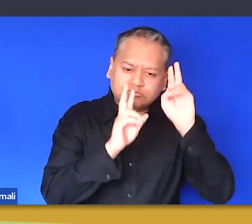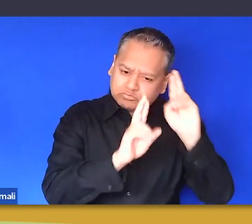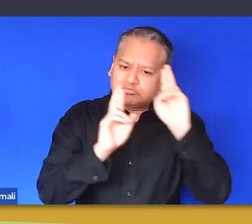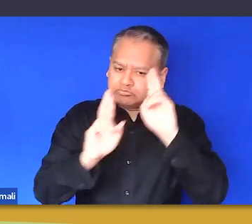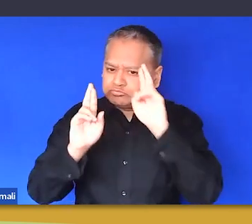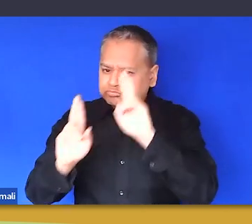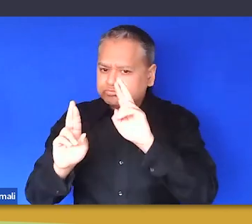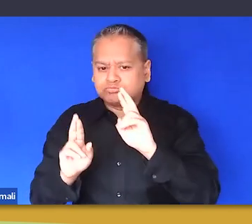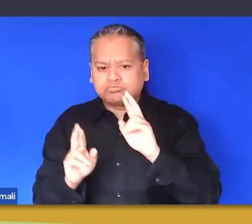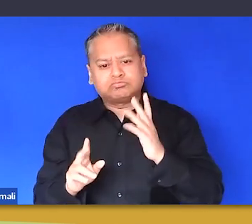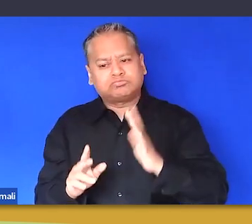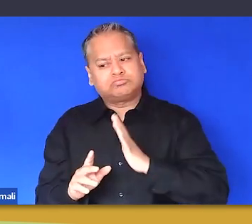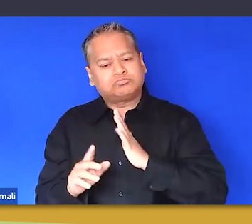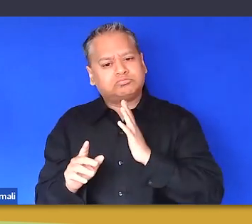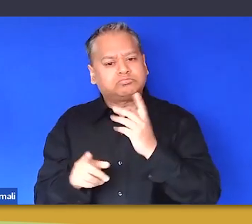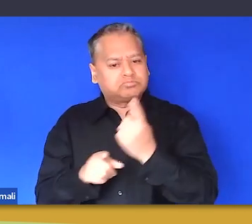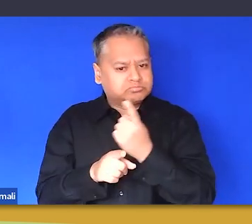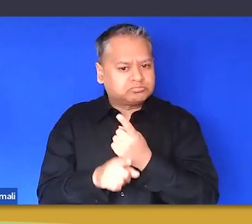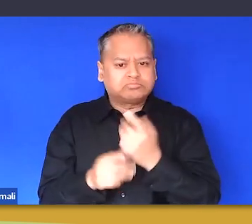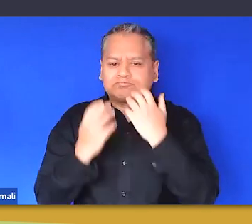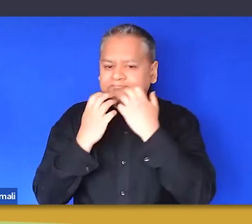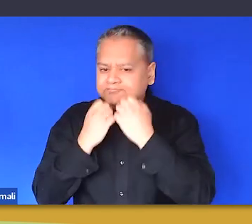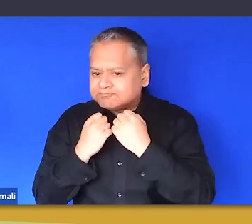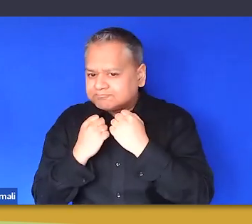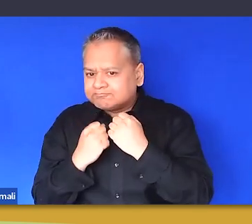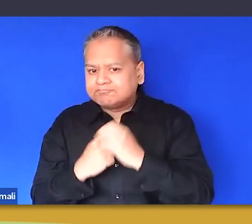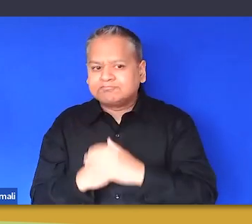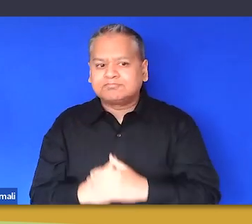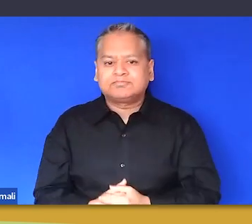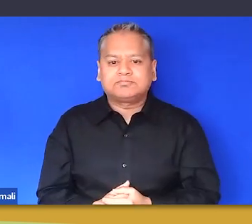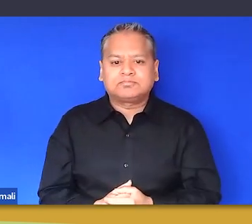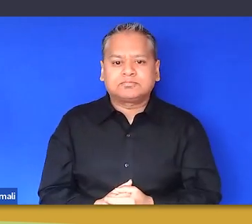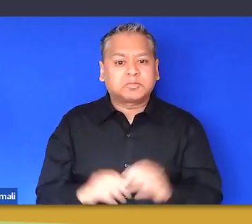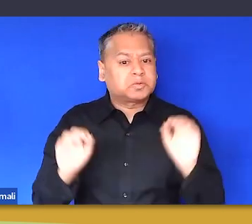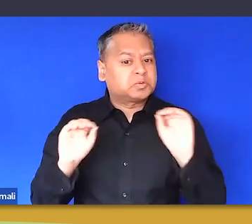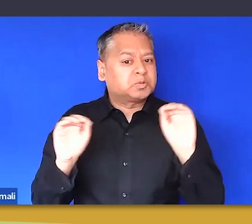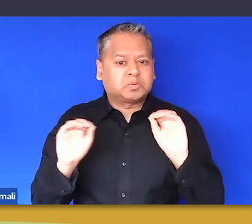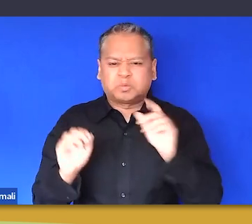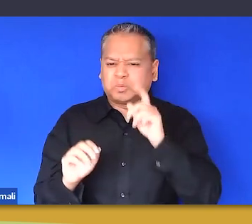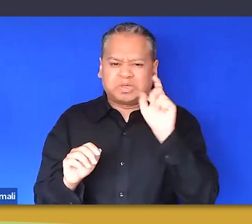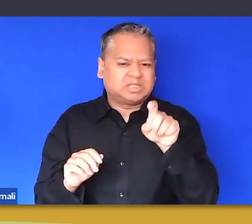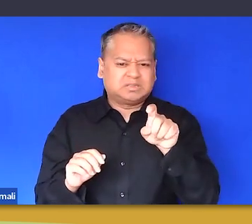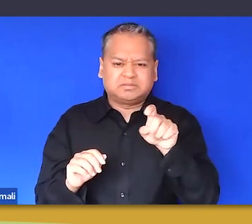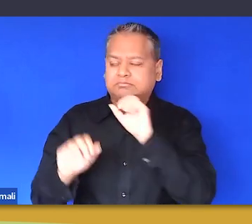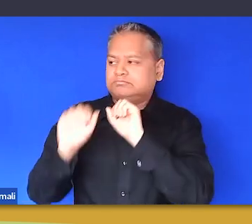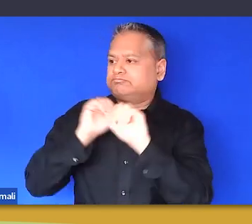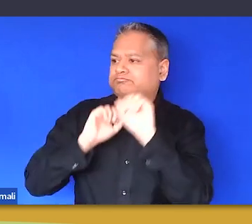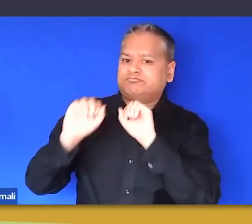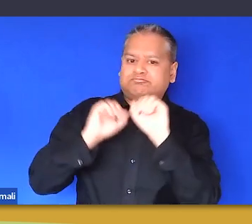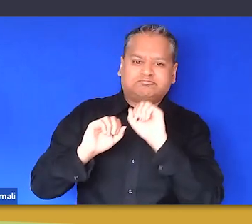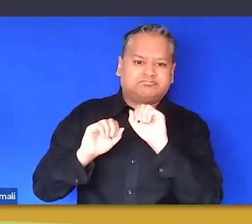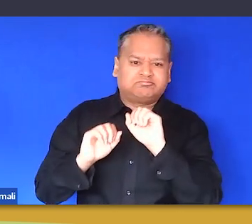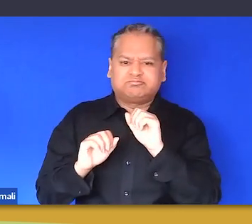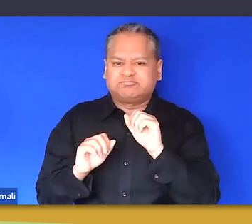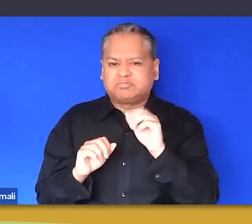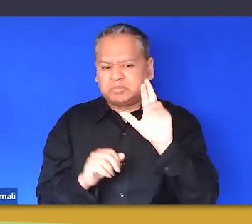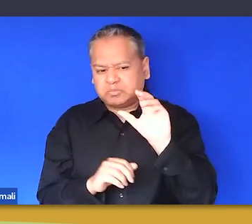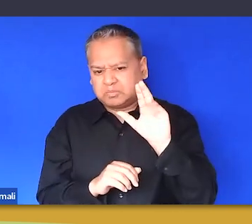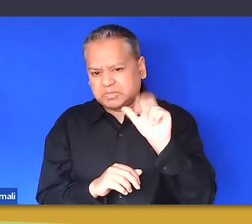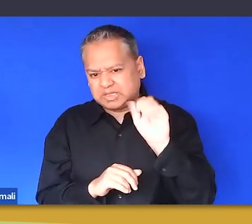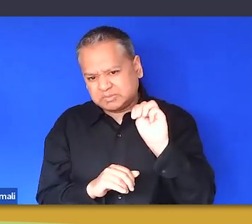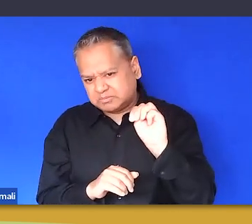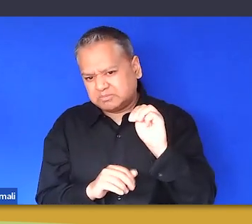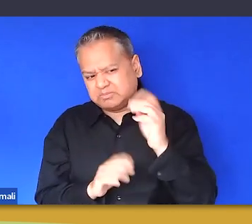faces discrimination in their daily lives or systemic barriers that stops them from getting ahead. Soon we